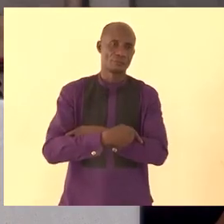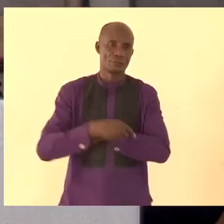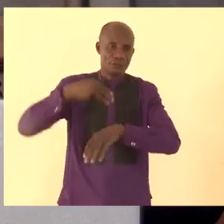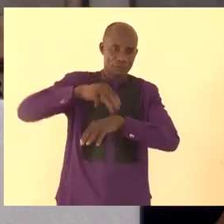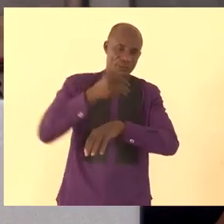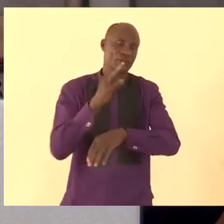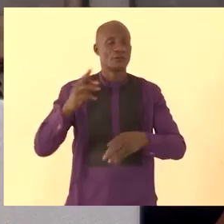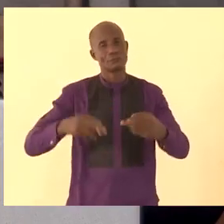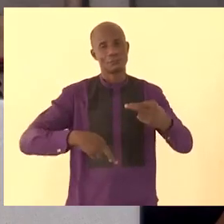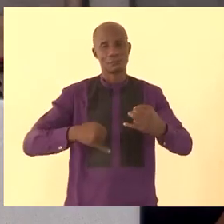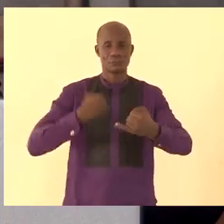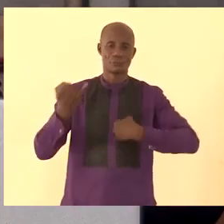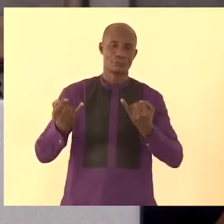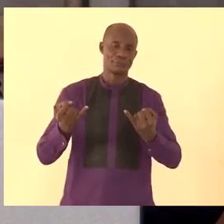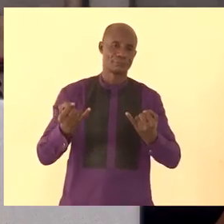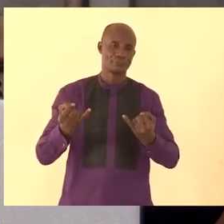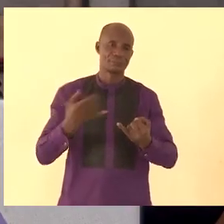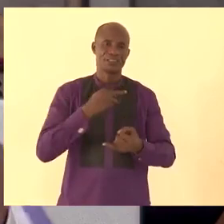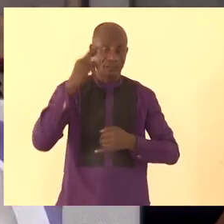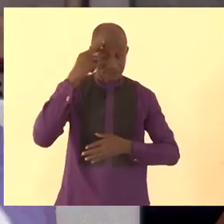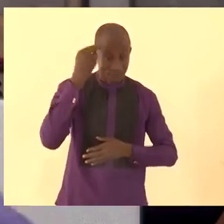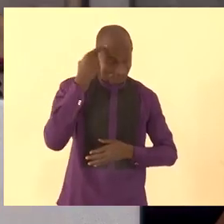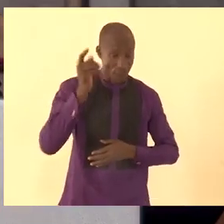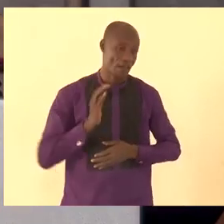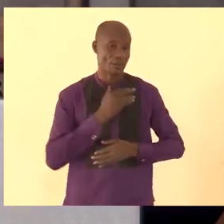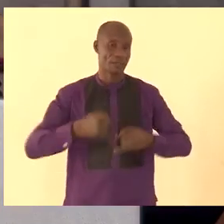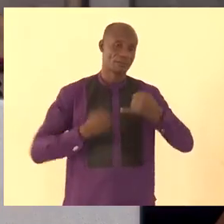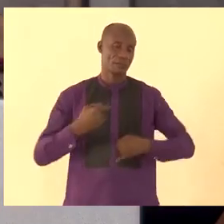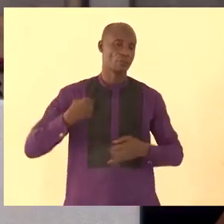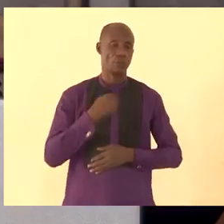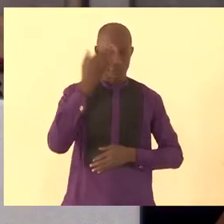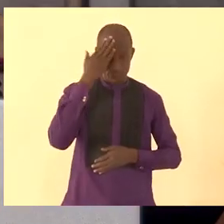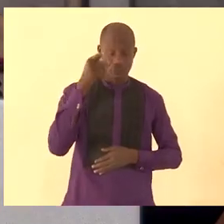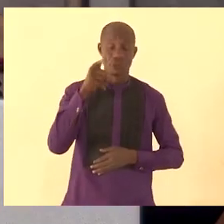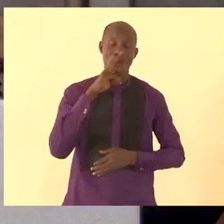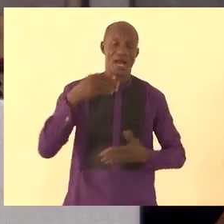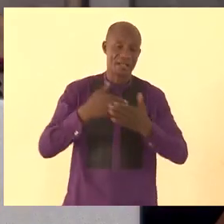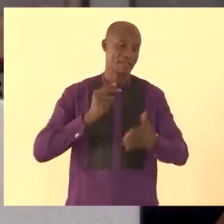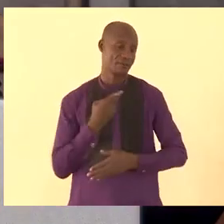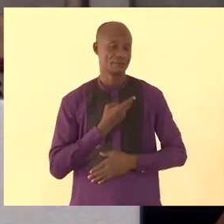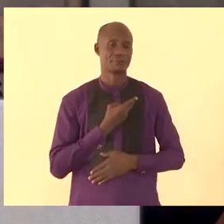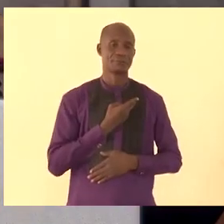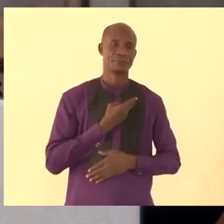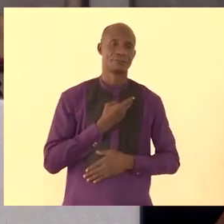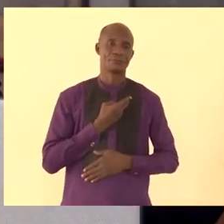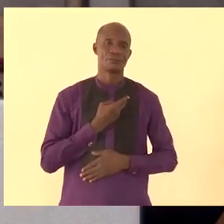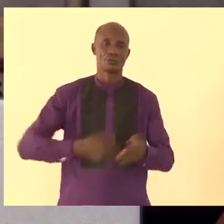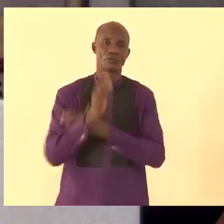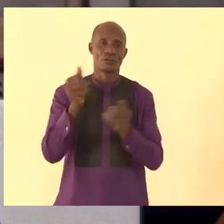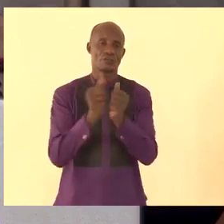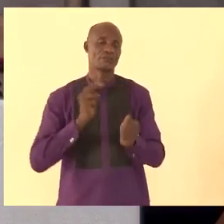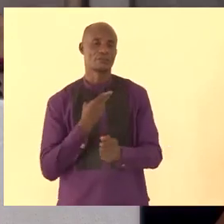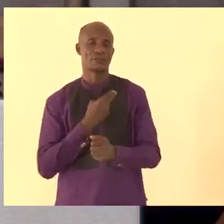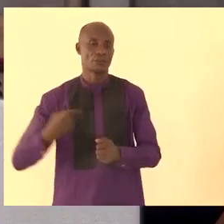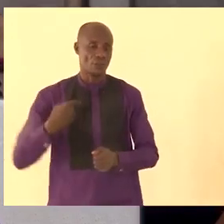a message of joy. And the reason for our joy is that we know you are in our midst, Emmanuel. And we